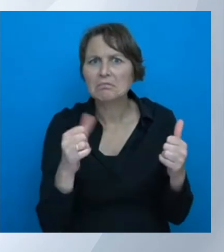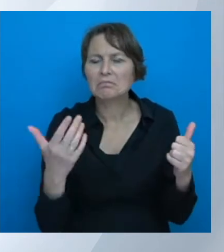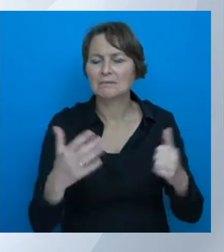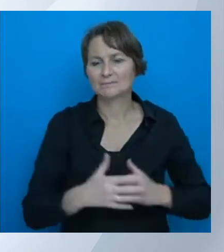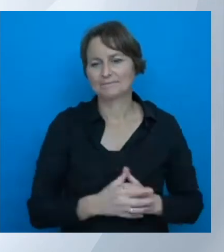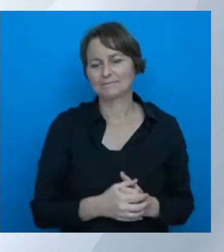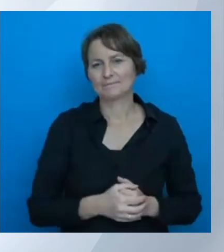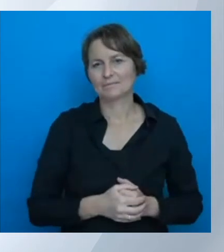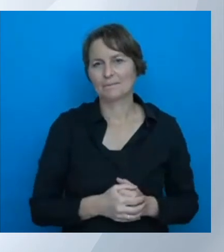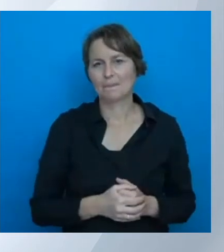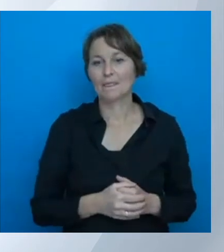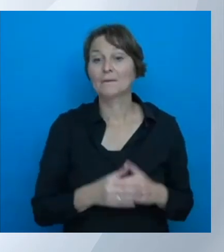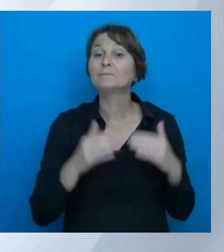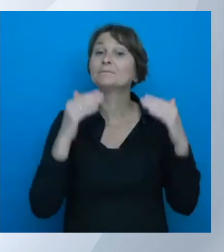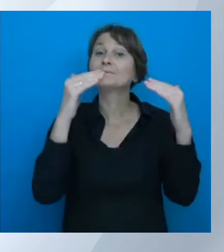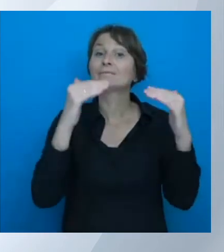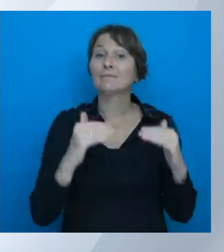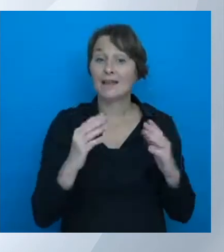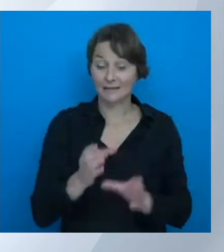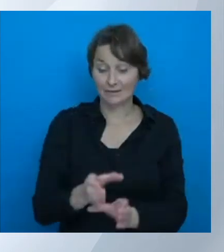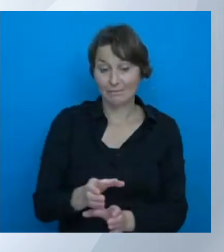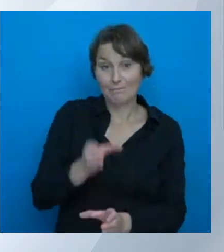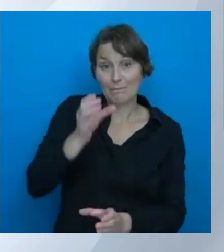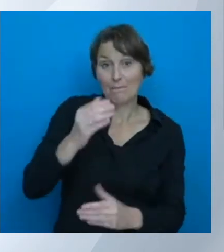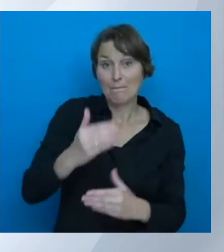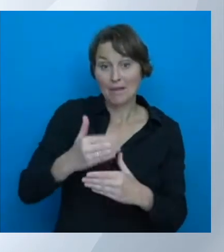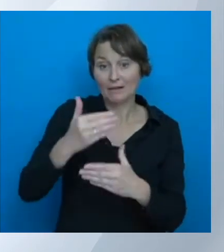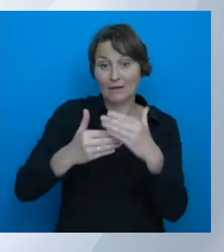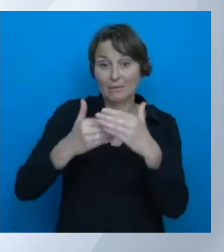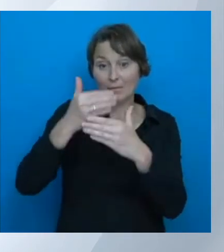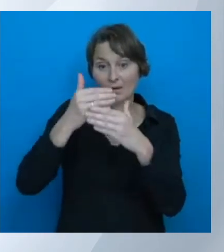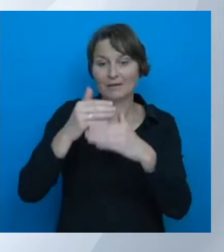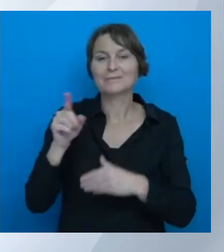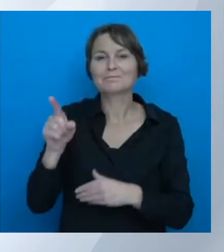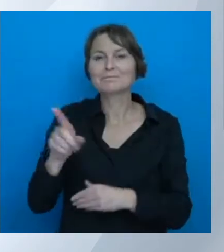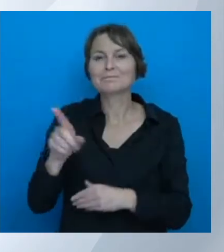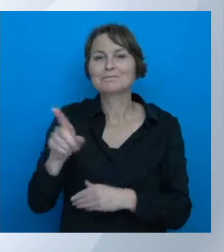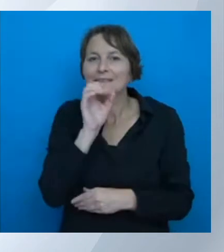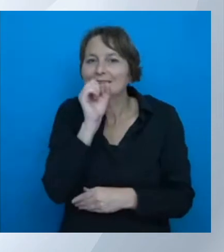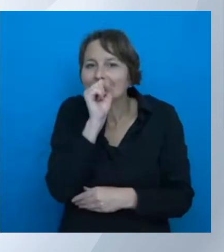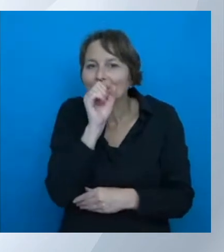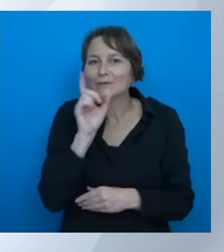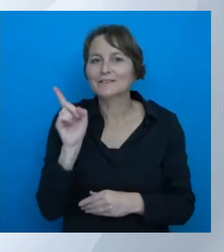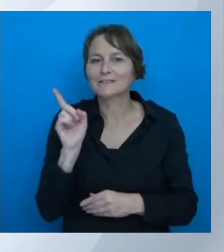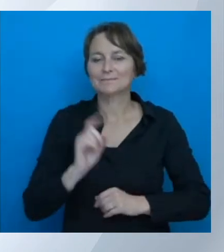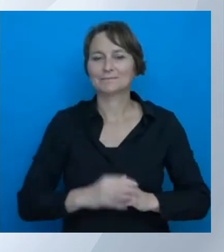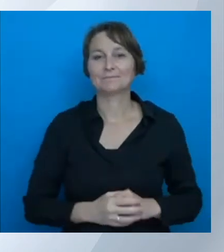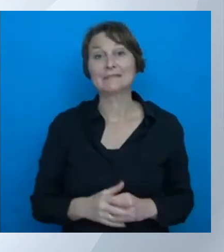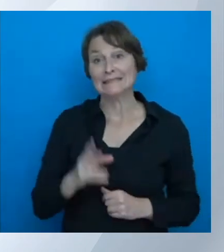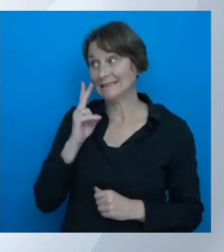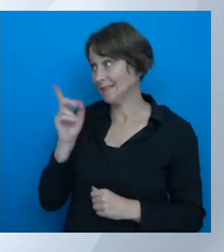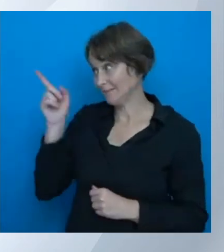The next building block is secret. As you can see over here, that